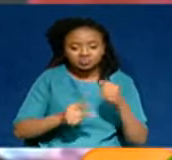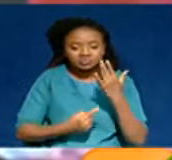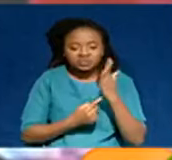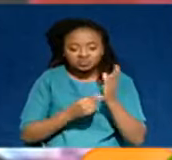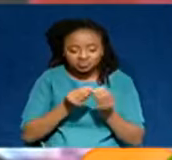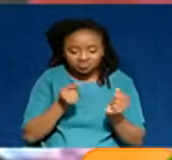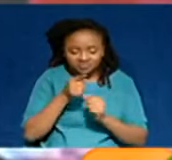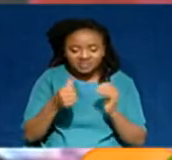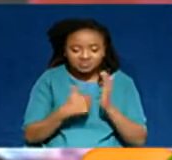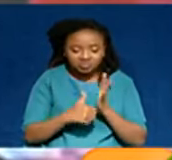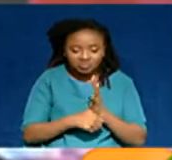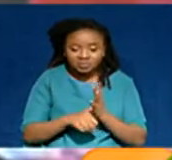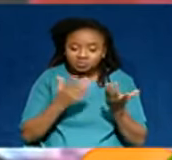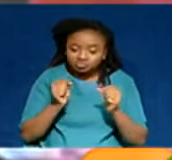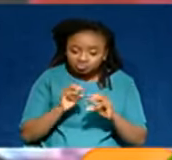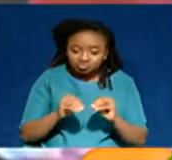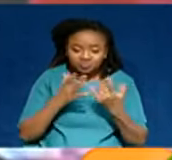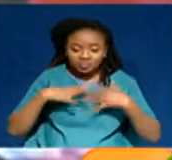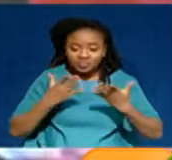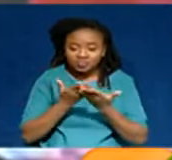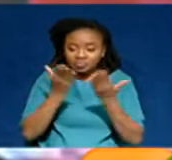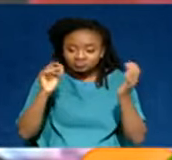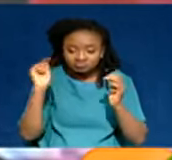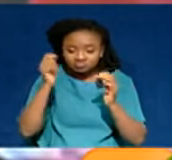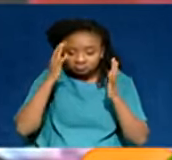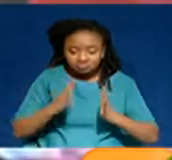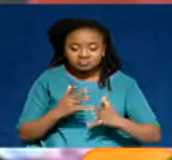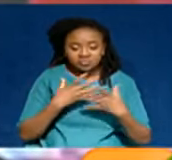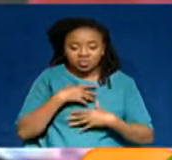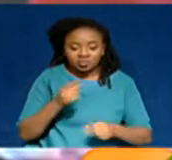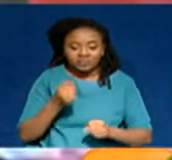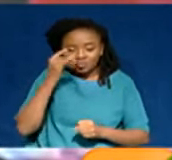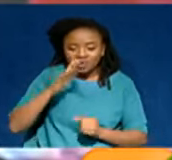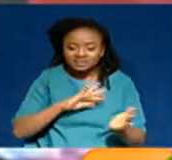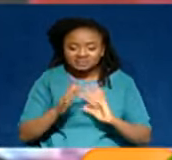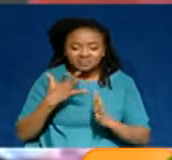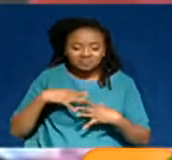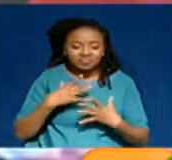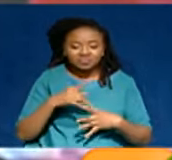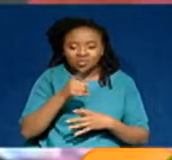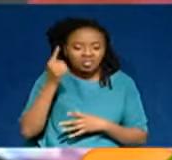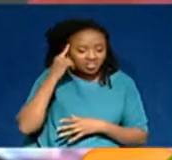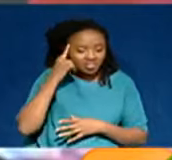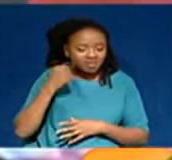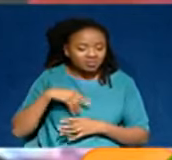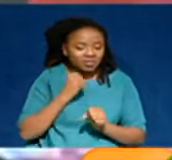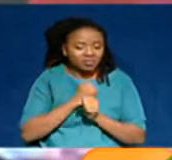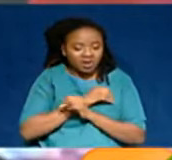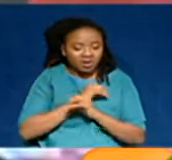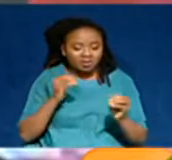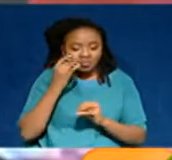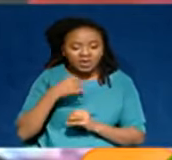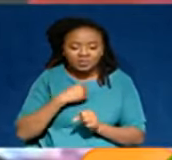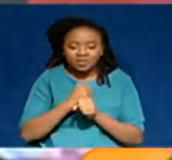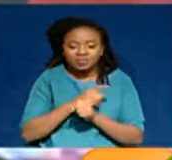the confidence of the people of Kenya, because sometimes when you work in silence, people think we are not working. For the confidence of the people of Kenya, by the end of this